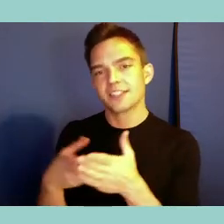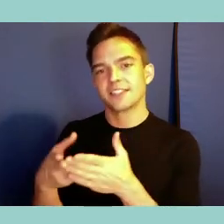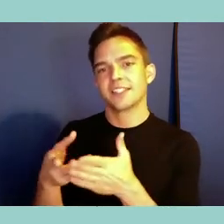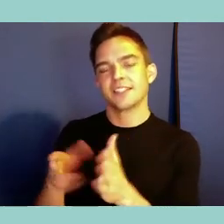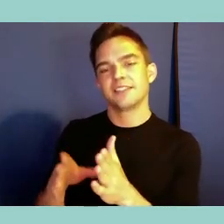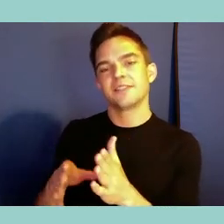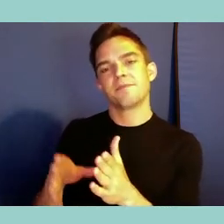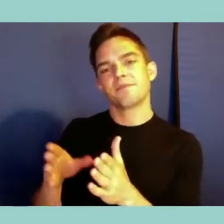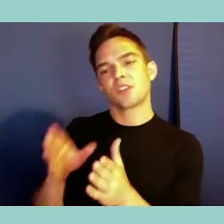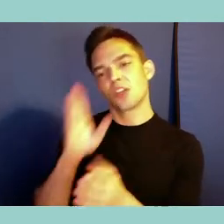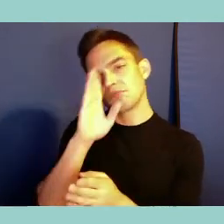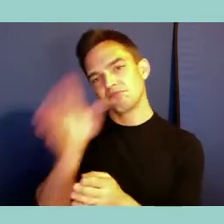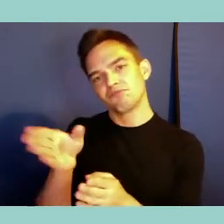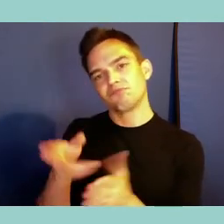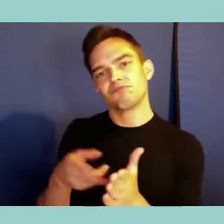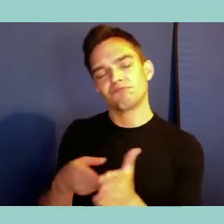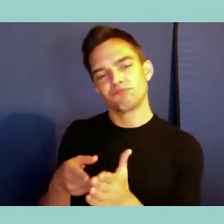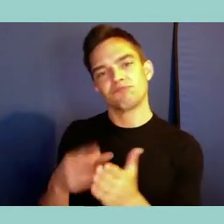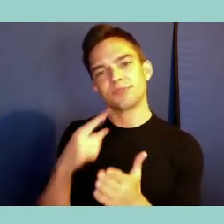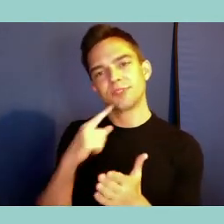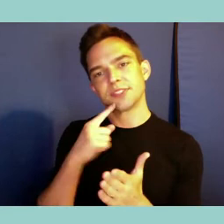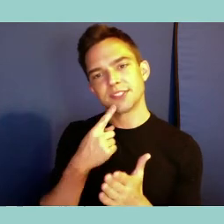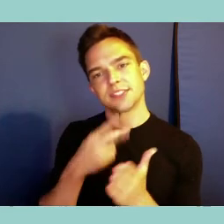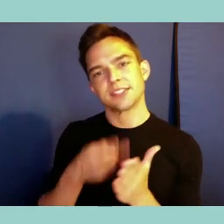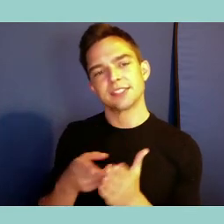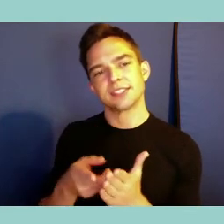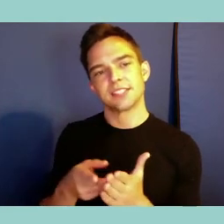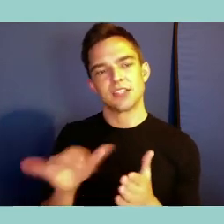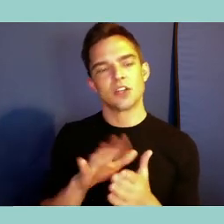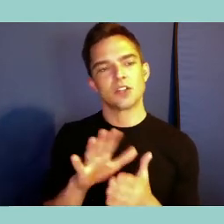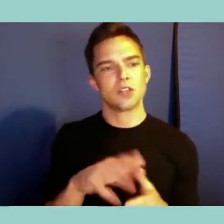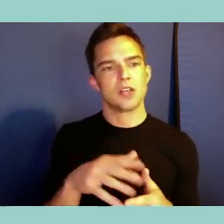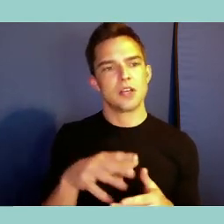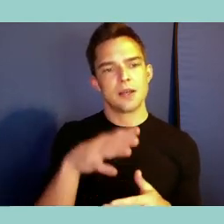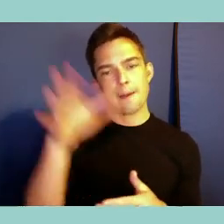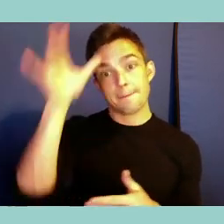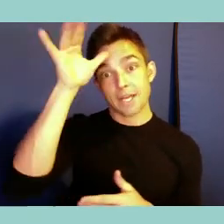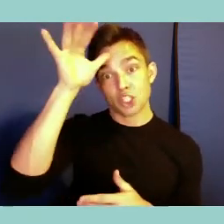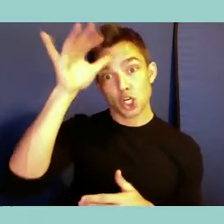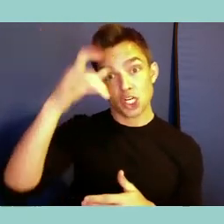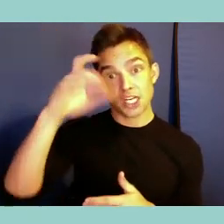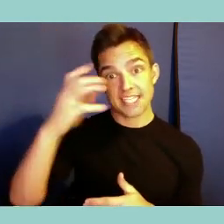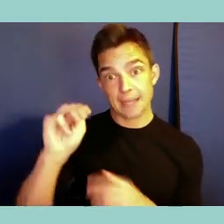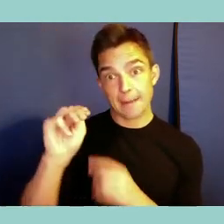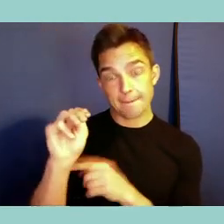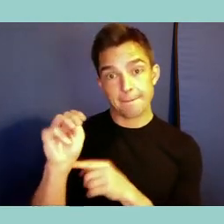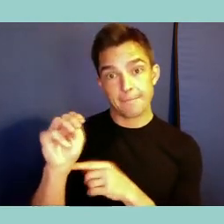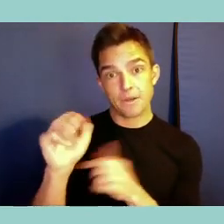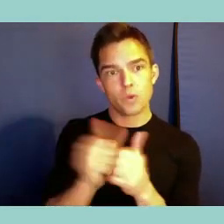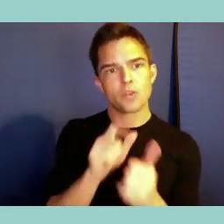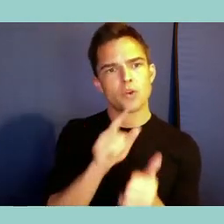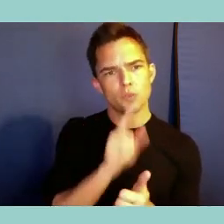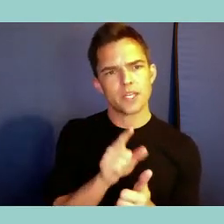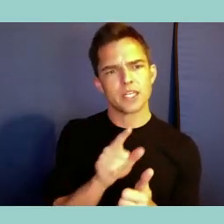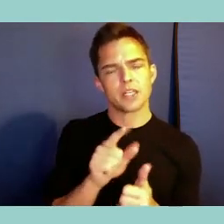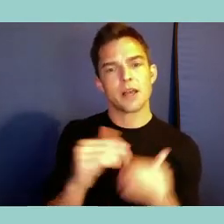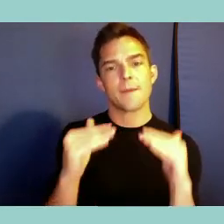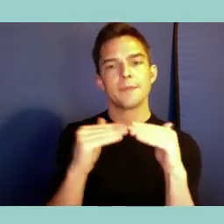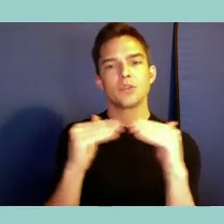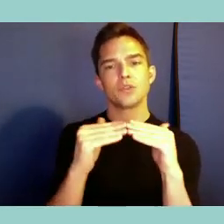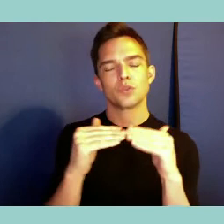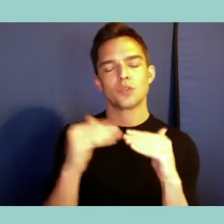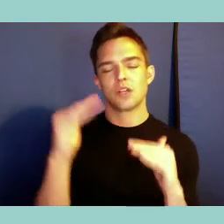authenticity. Let us replace the characteristic of paternalism with real mutual